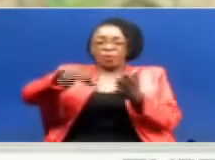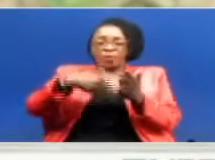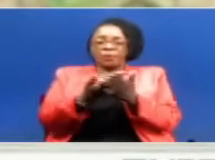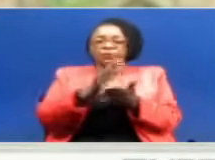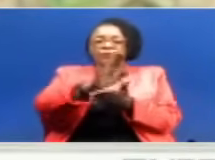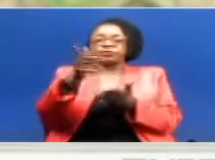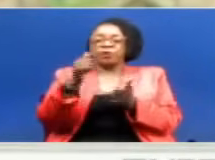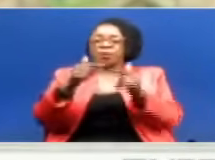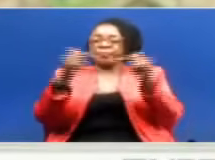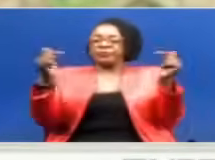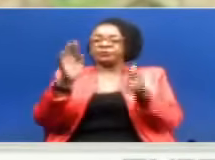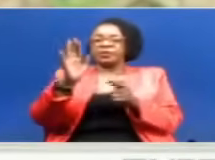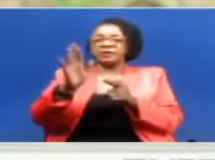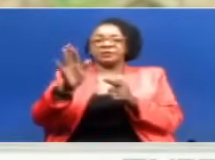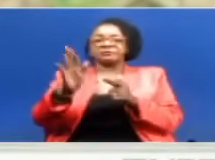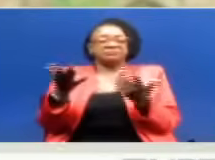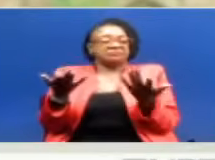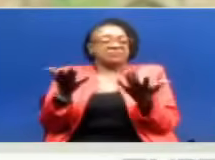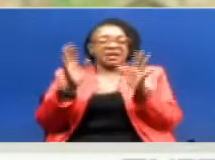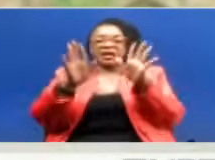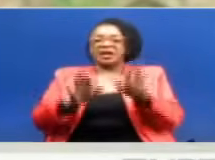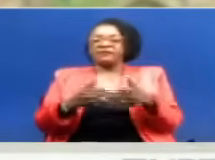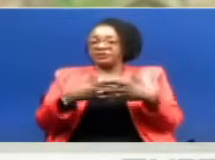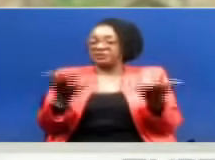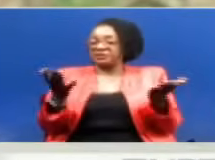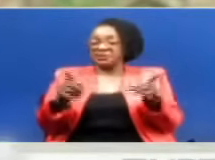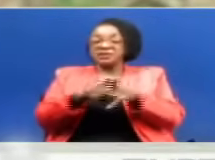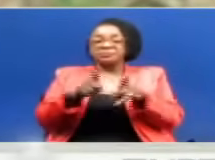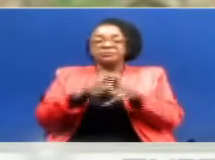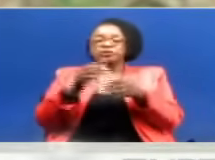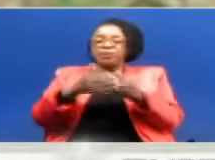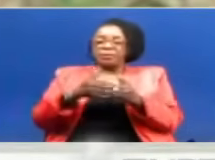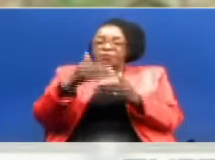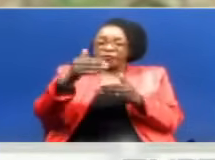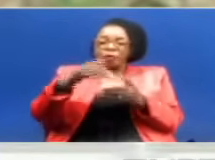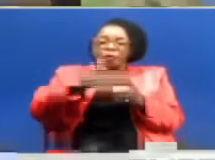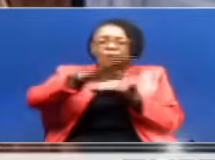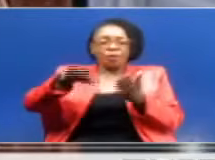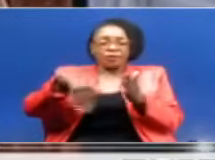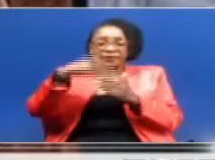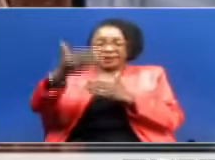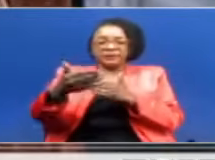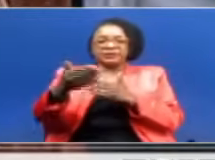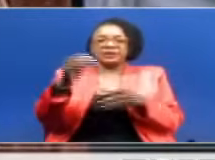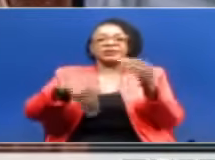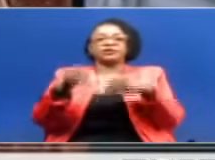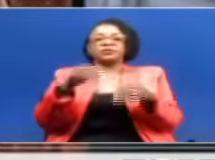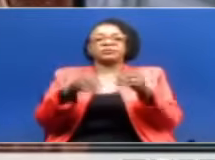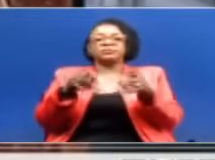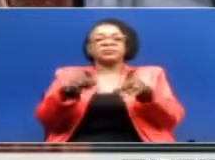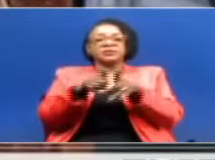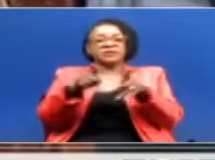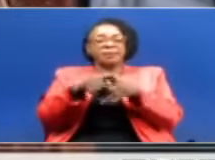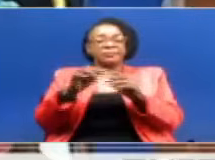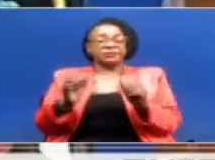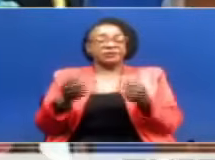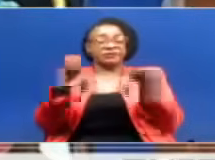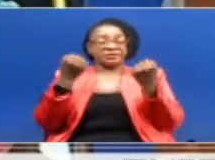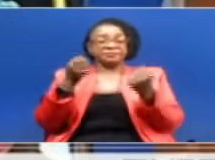opposed to her totally irrelevant, and she will remove all of them in the next election. Vile vile huenda kuokoka kwa